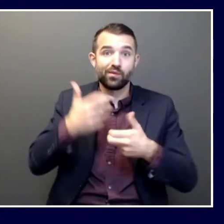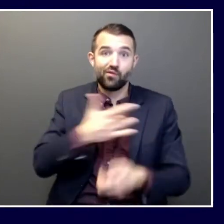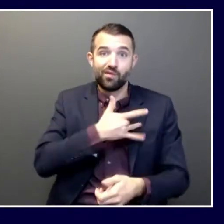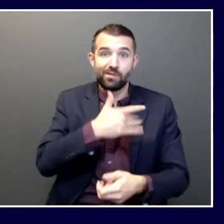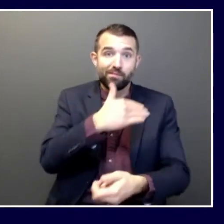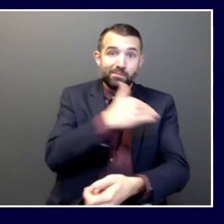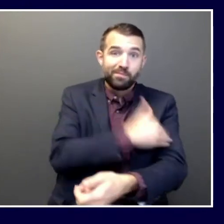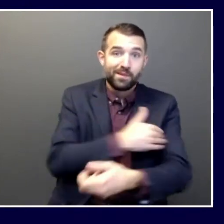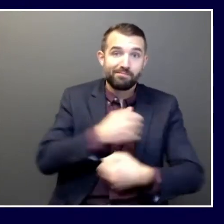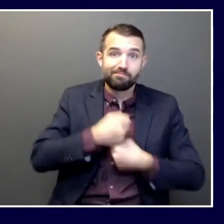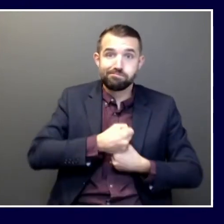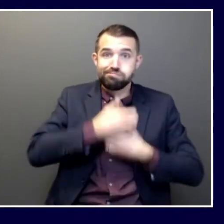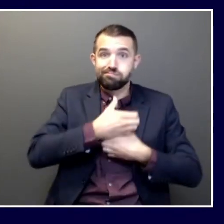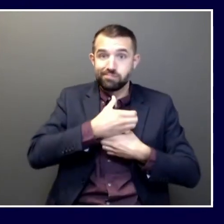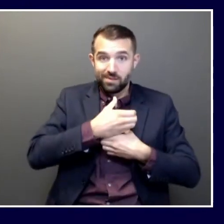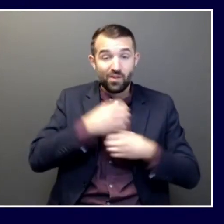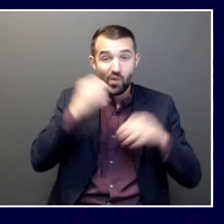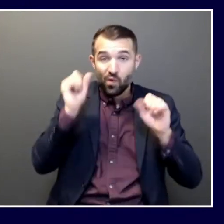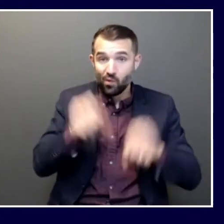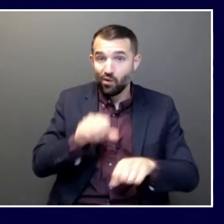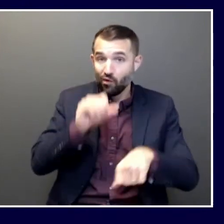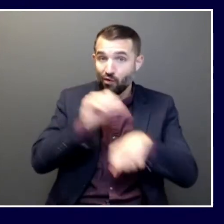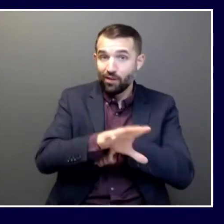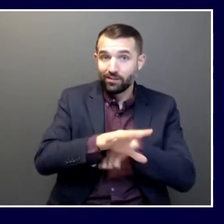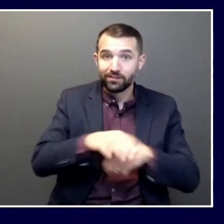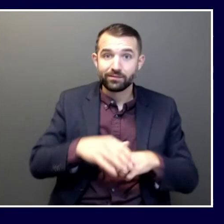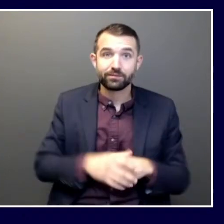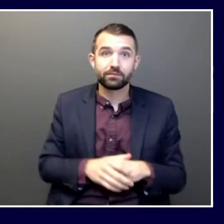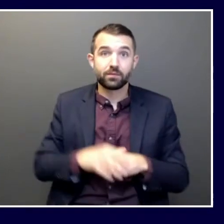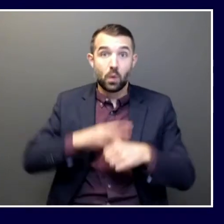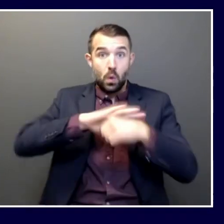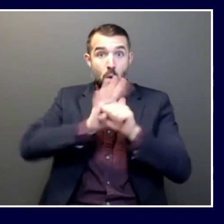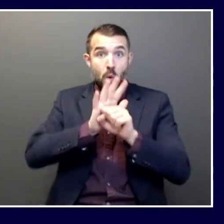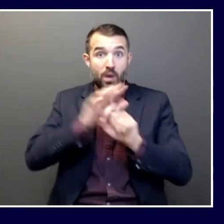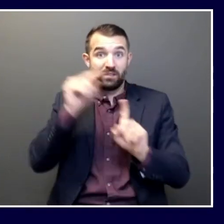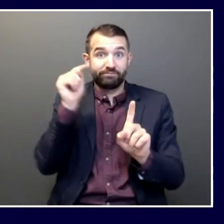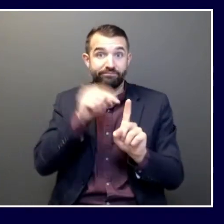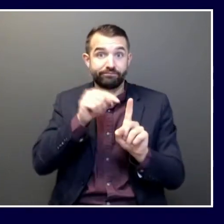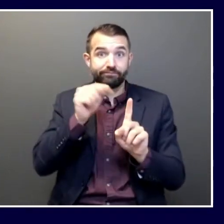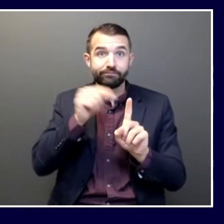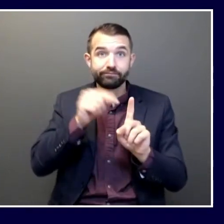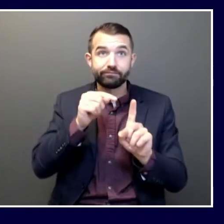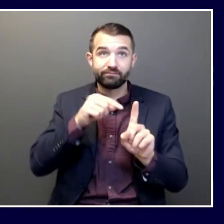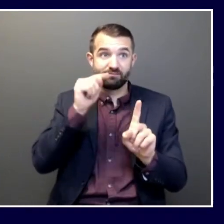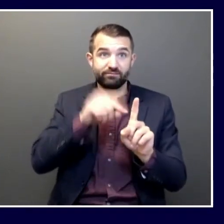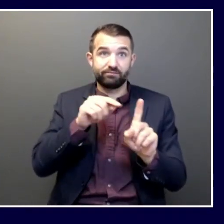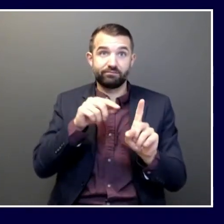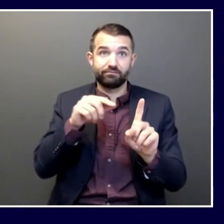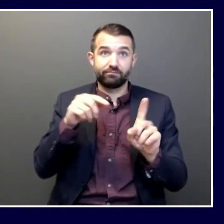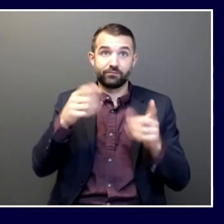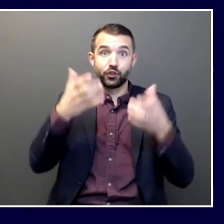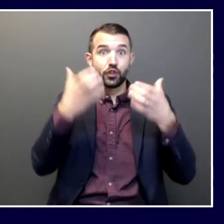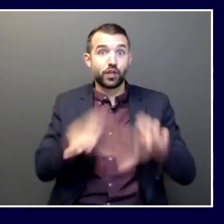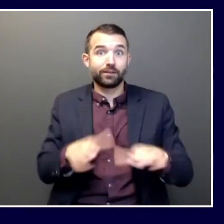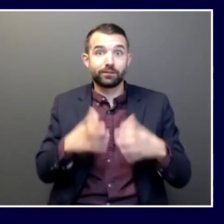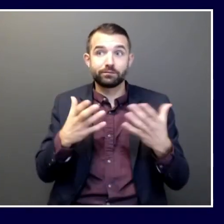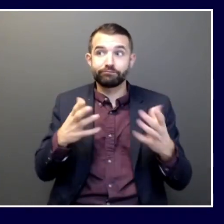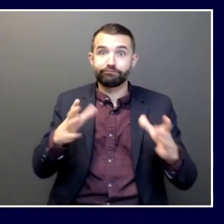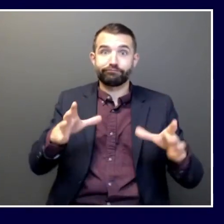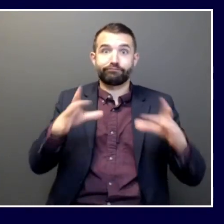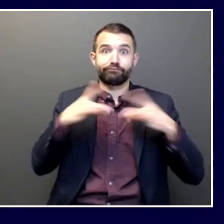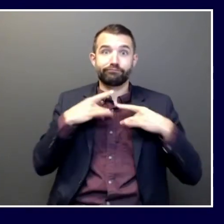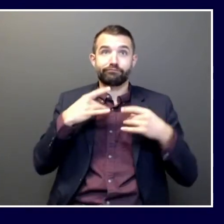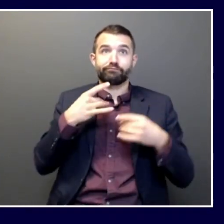myocarditis from COVID is roughly 15 times higher than the risk of myocarditis from the